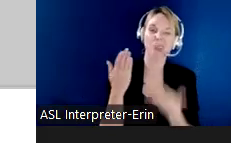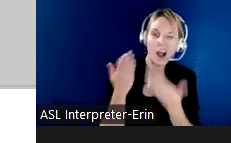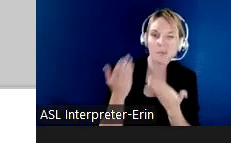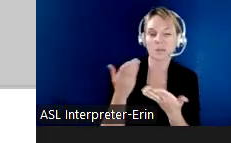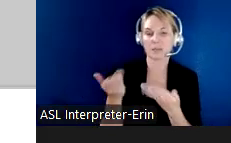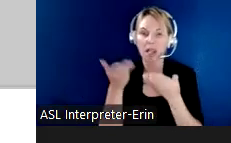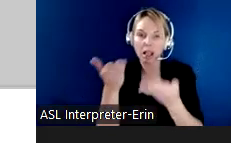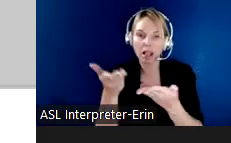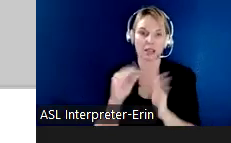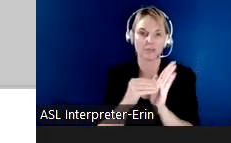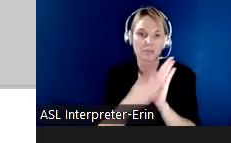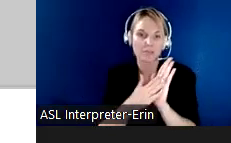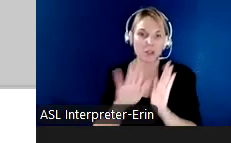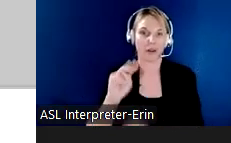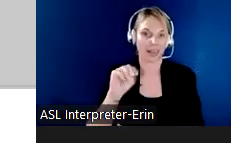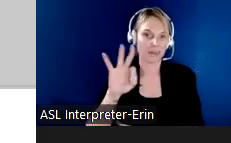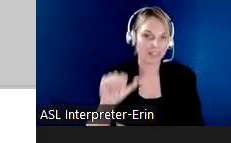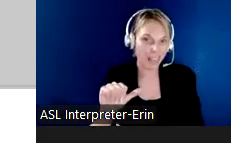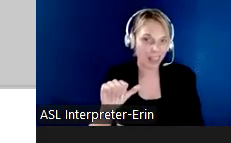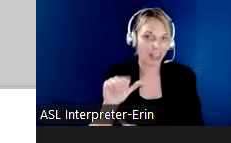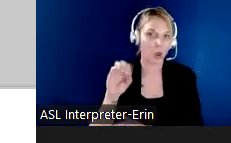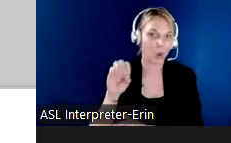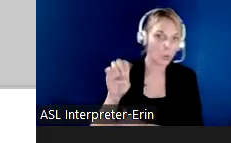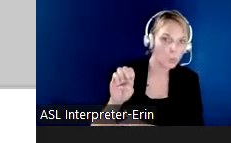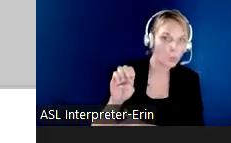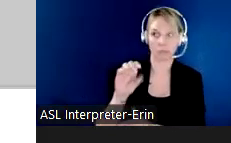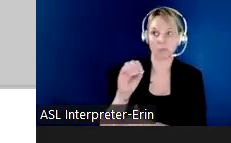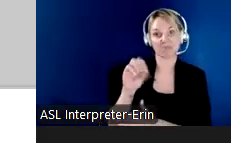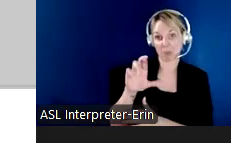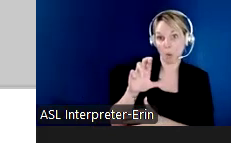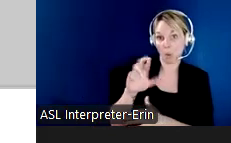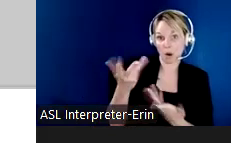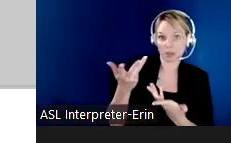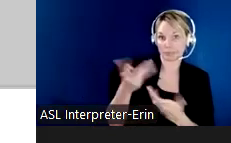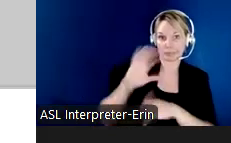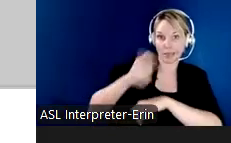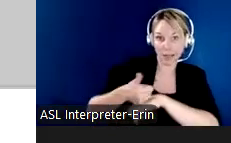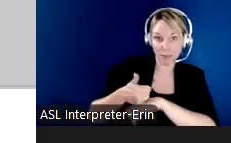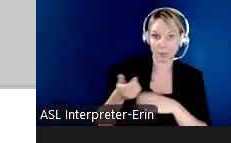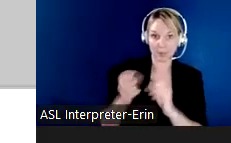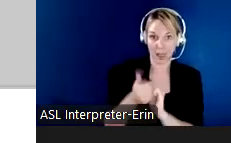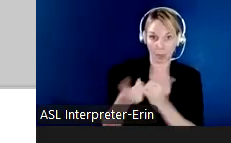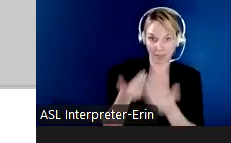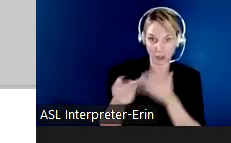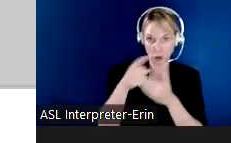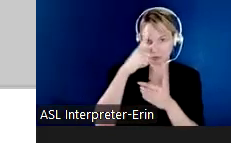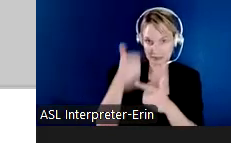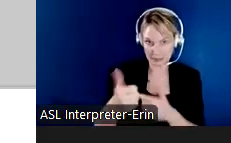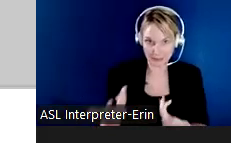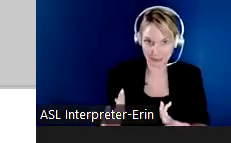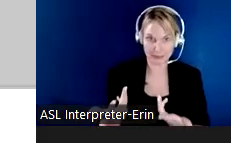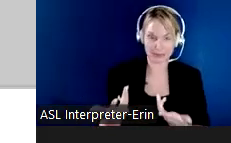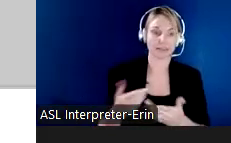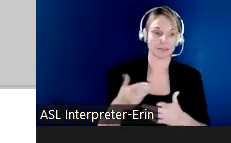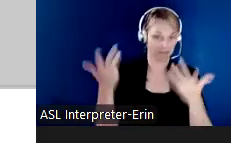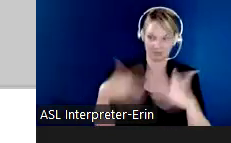enter your MFA code or complete the MFA, however you've chosen to set that up. And once you've done that, you will be